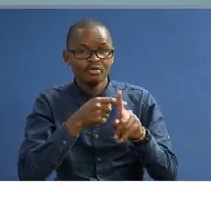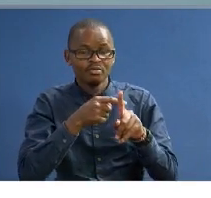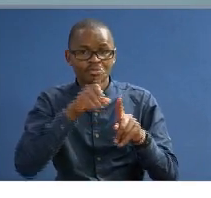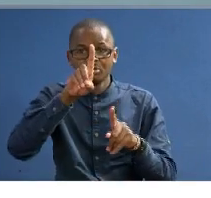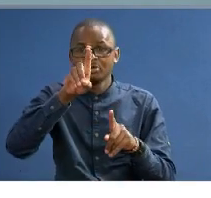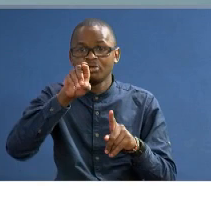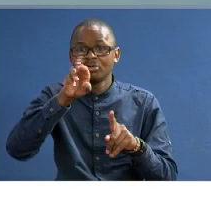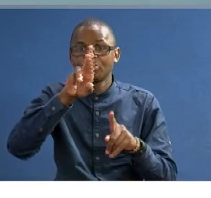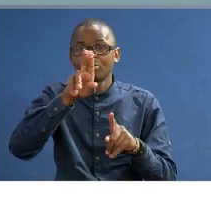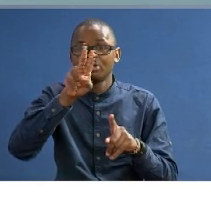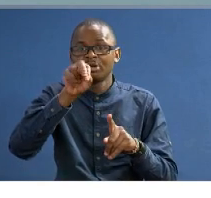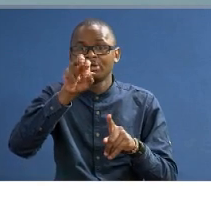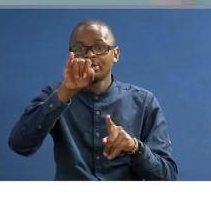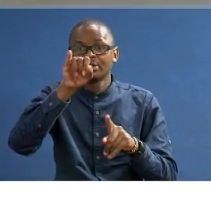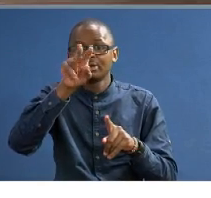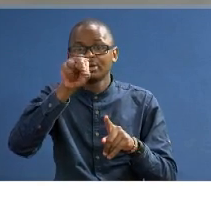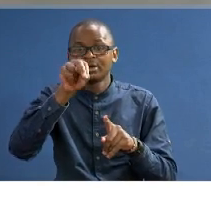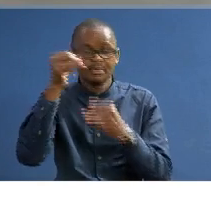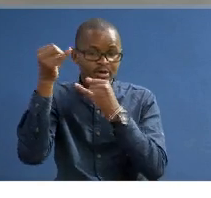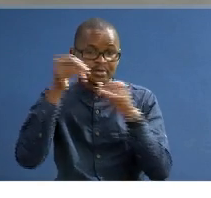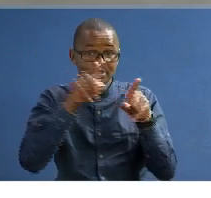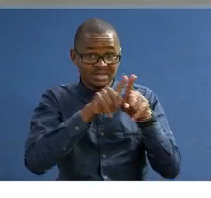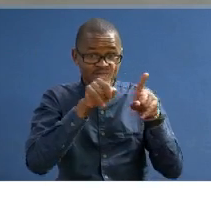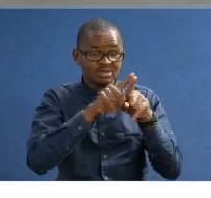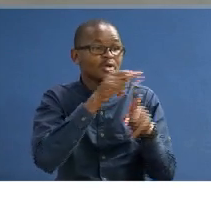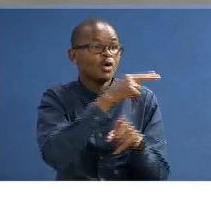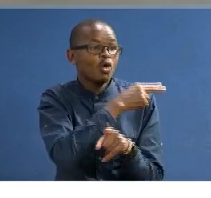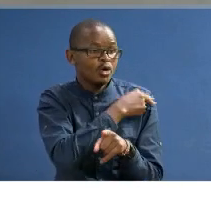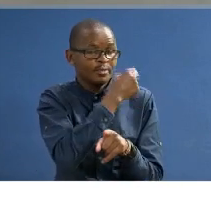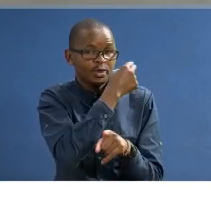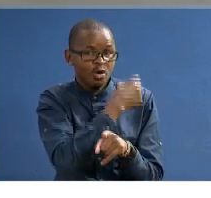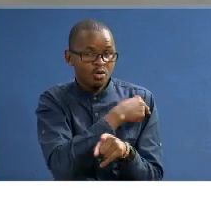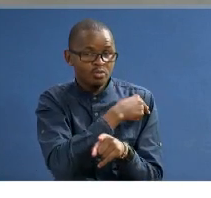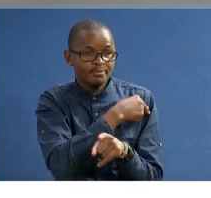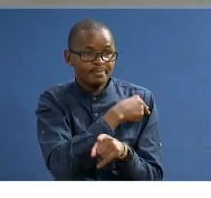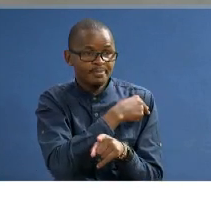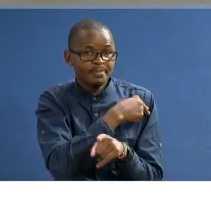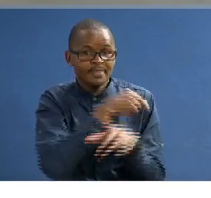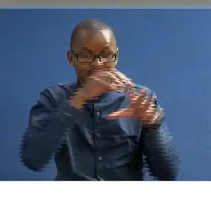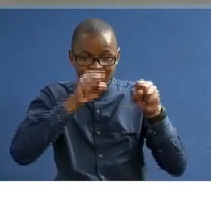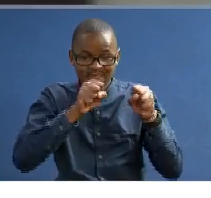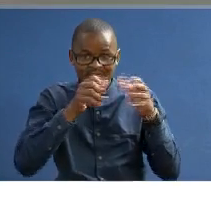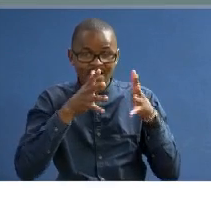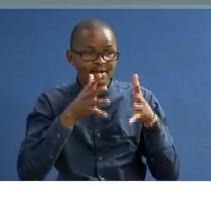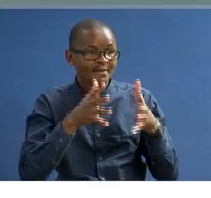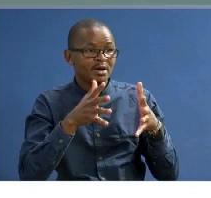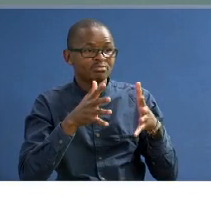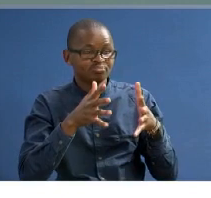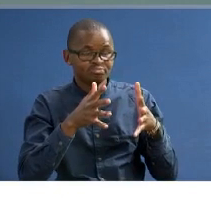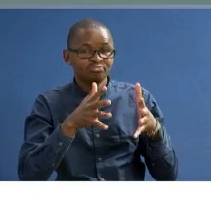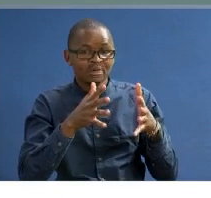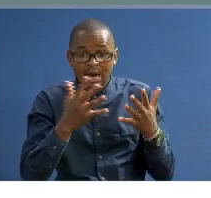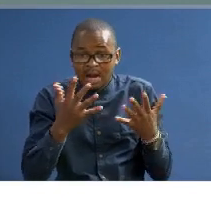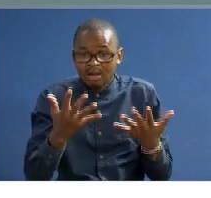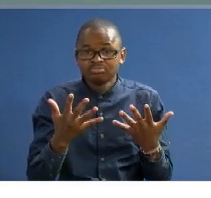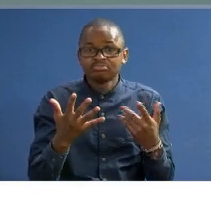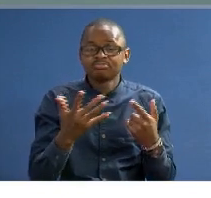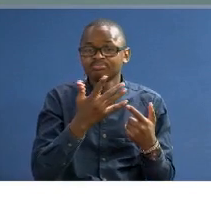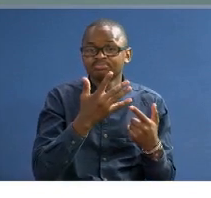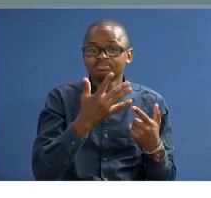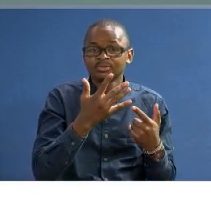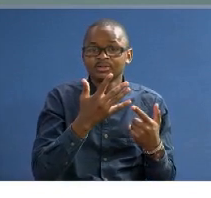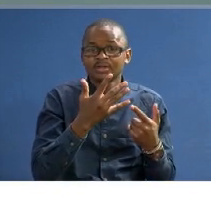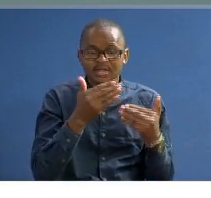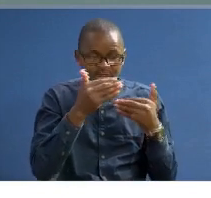Ndulaini village, is also admitted at the same hospital. The bandits waylaid her on her way home